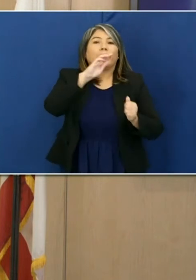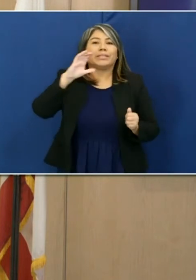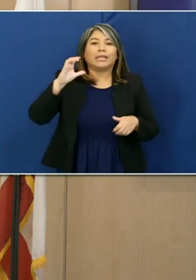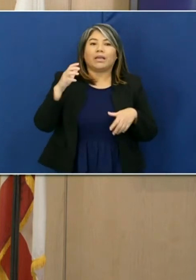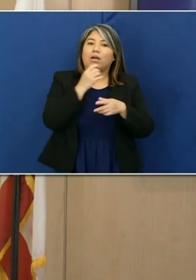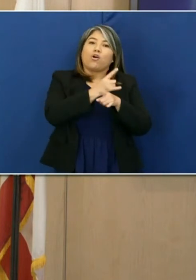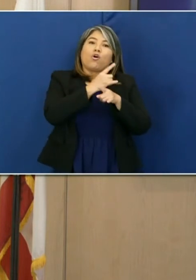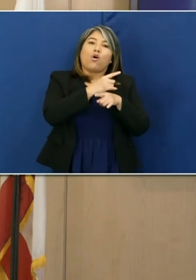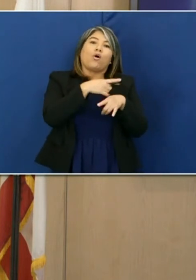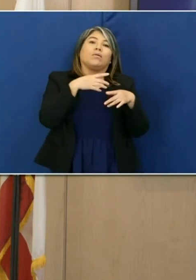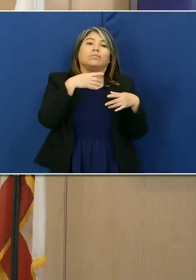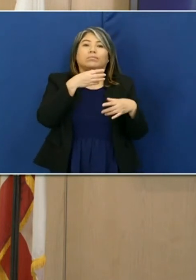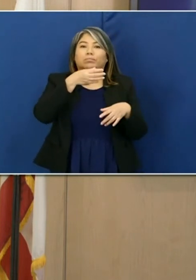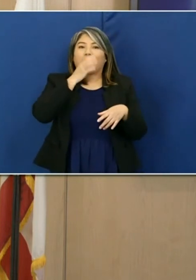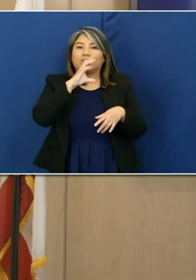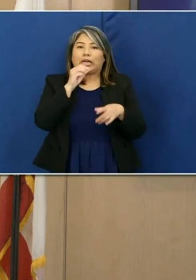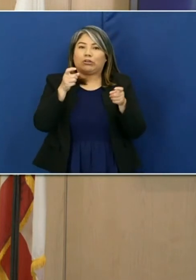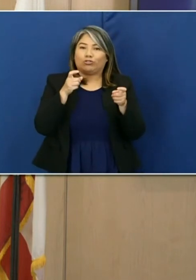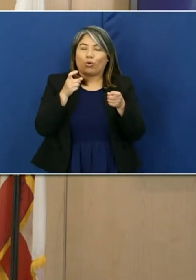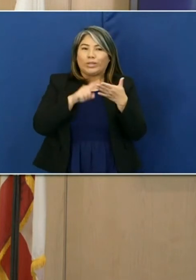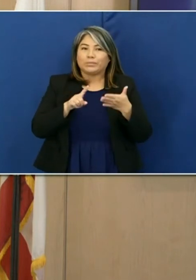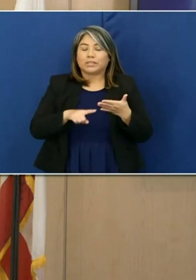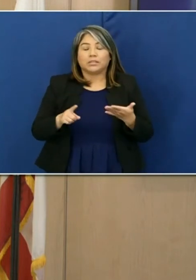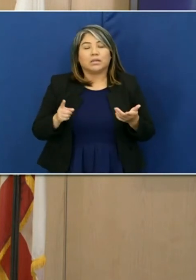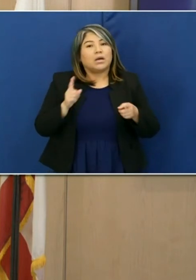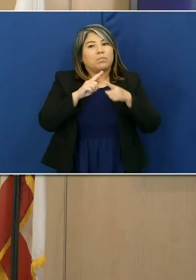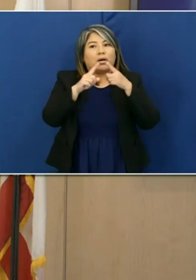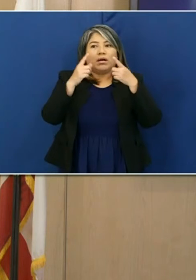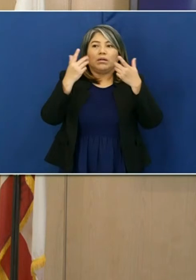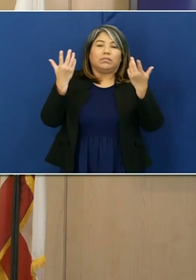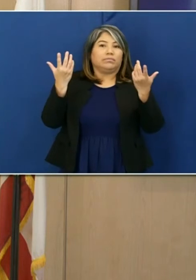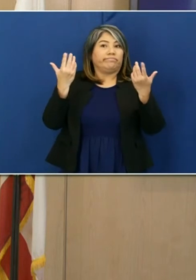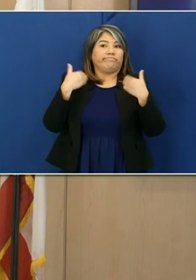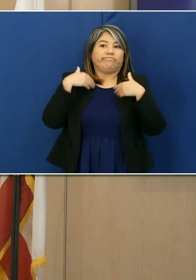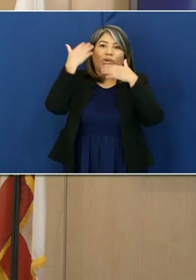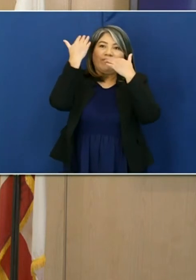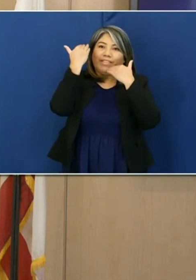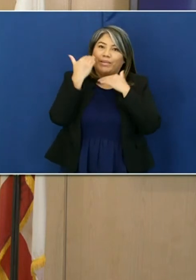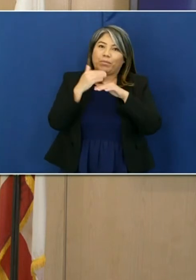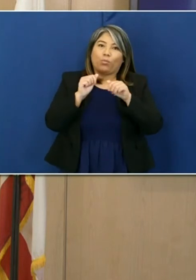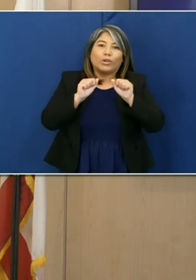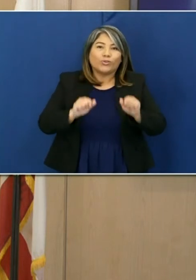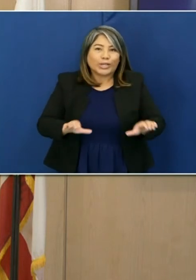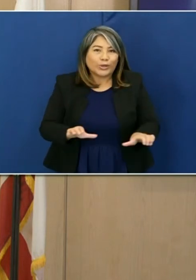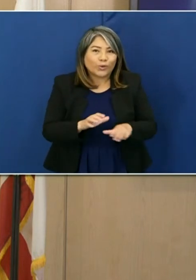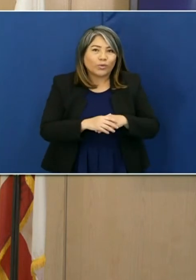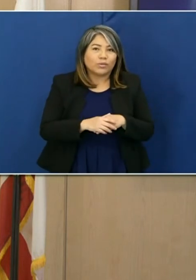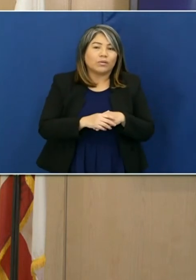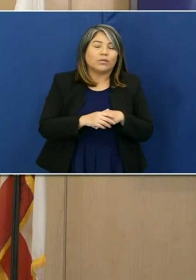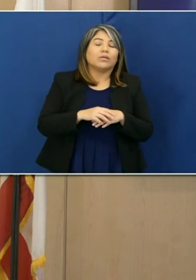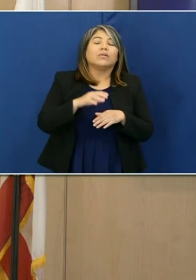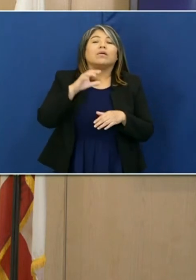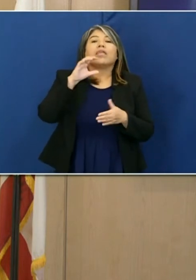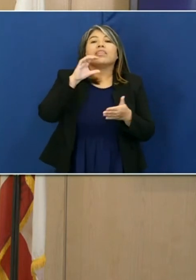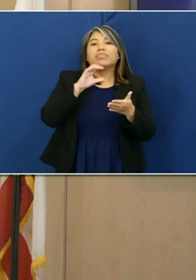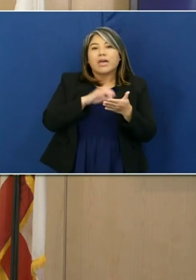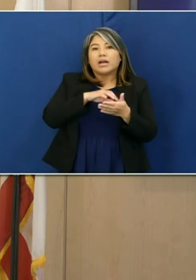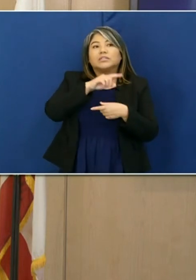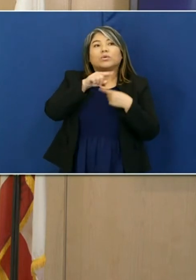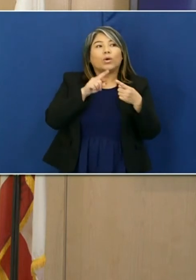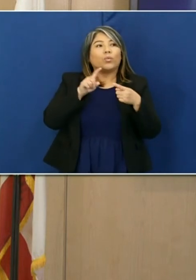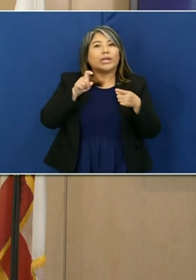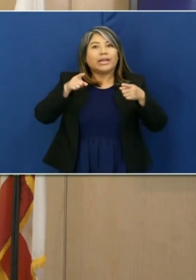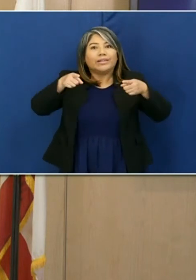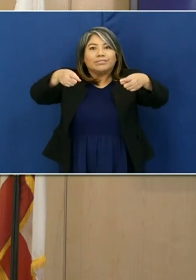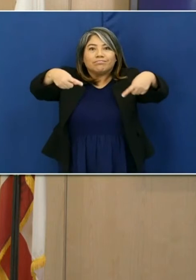inspections. But there are limits to what you can do. And that is where we need the public